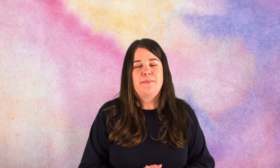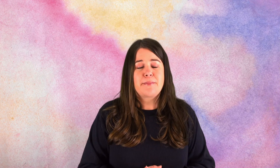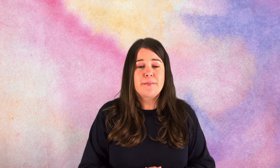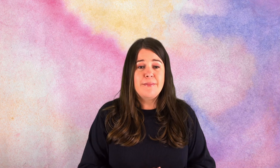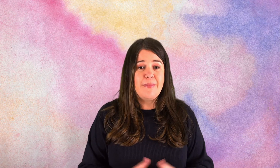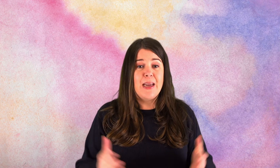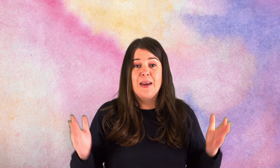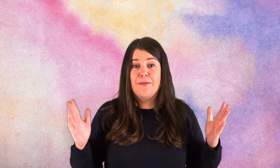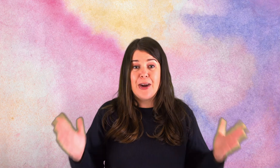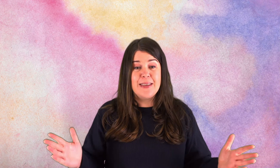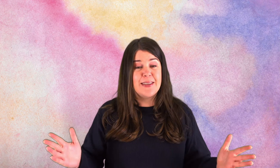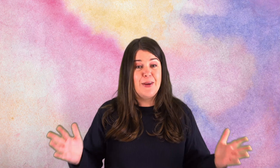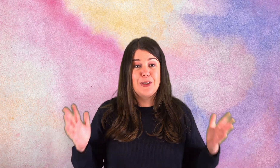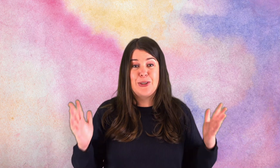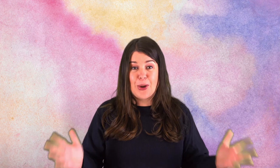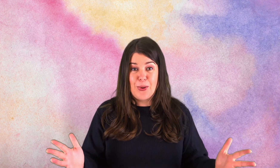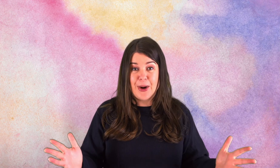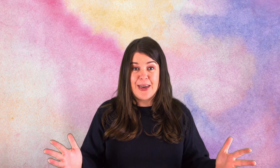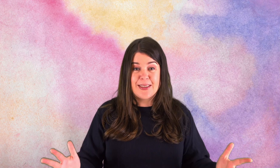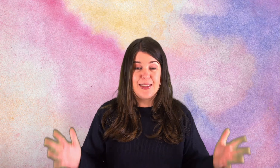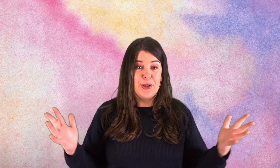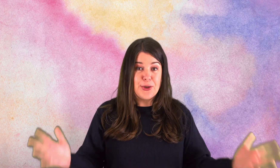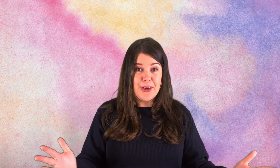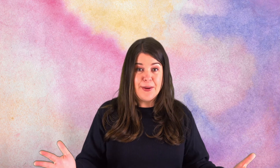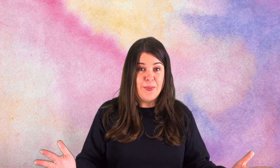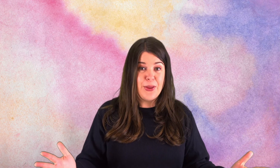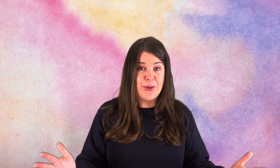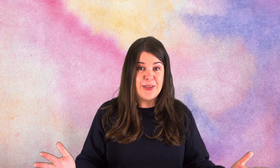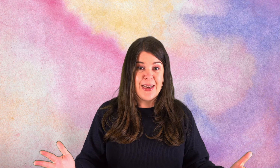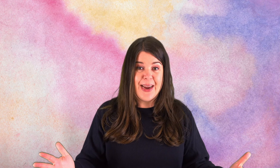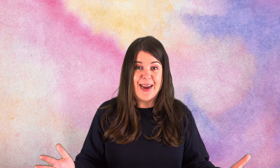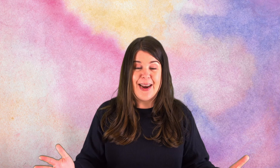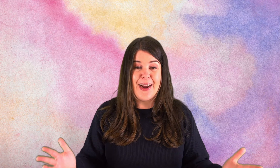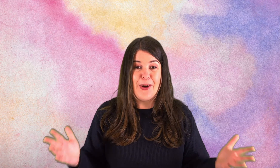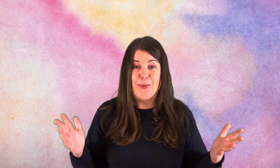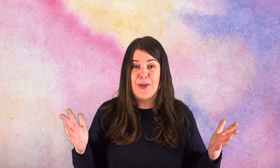Amen. Friends, it was so great learning with